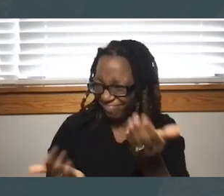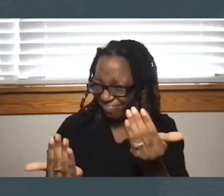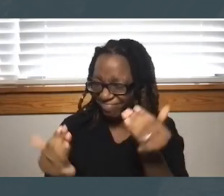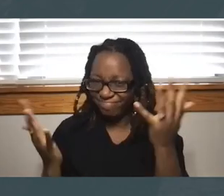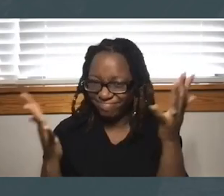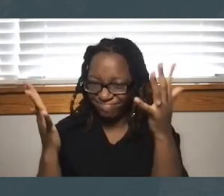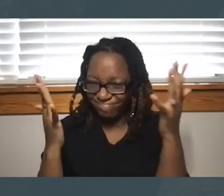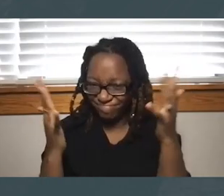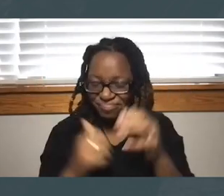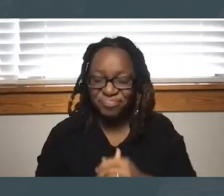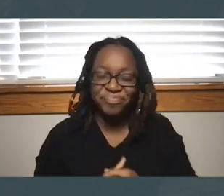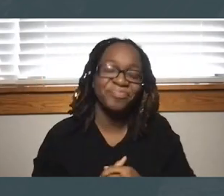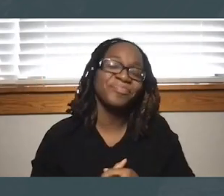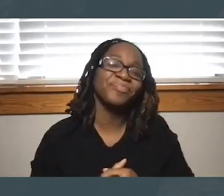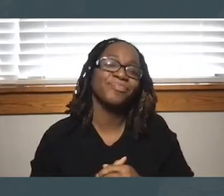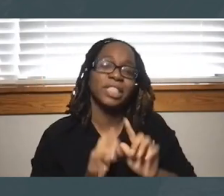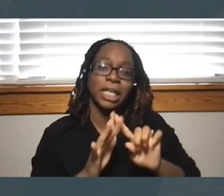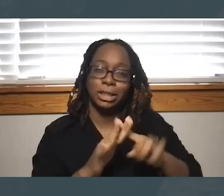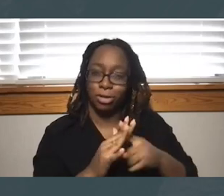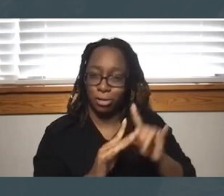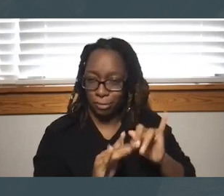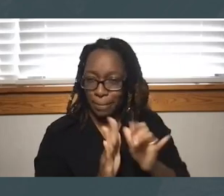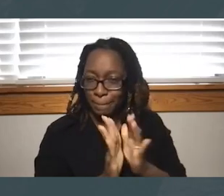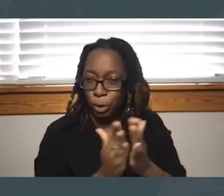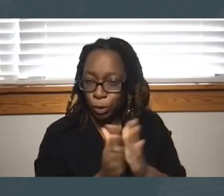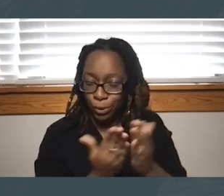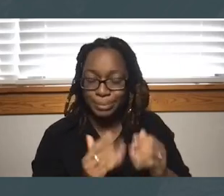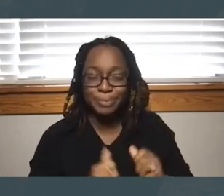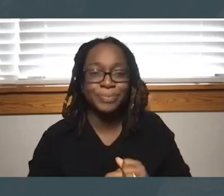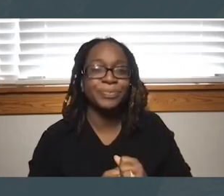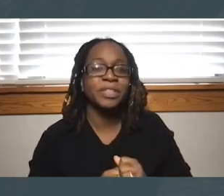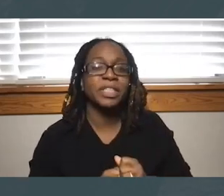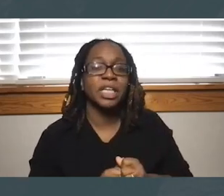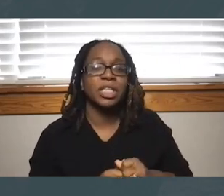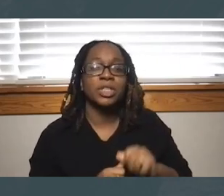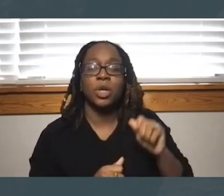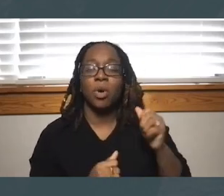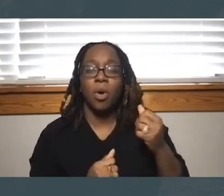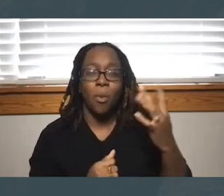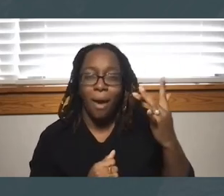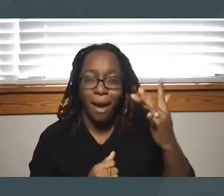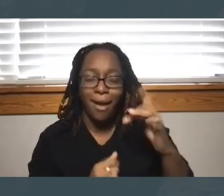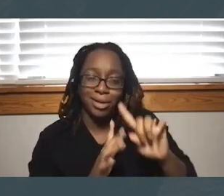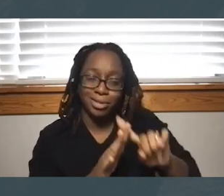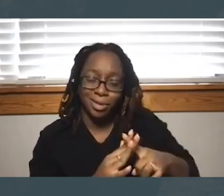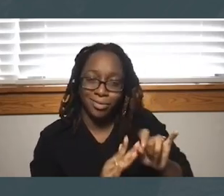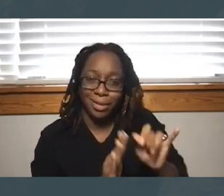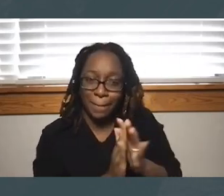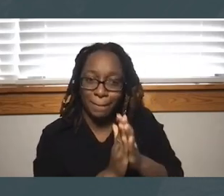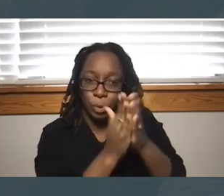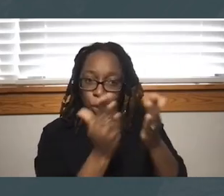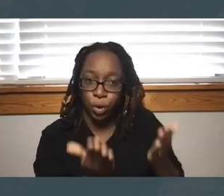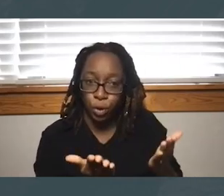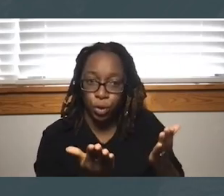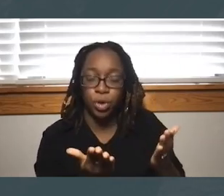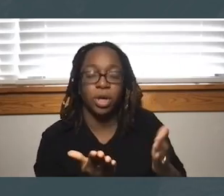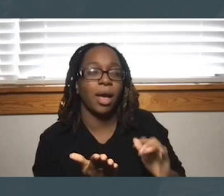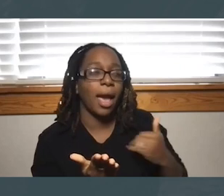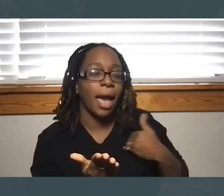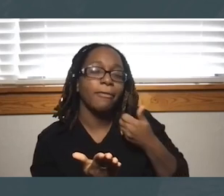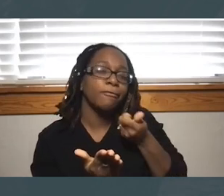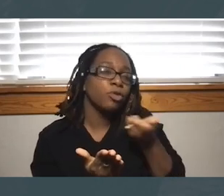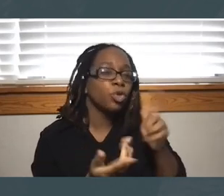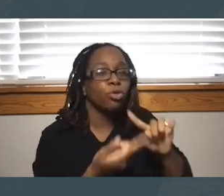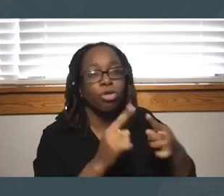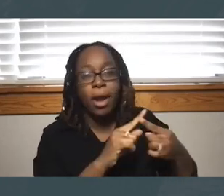25. I began with Lose Your Mother. And I began with Lose Your Mother because it was advised to me by friends,